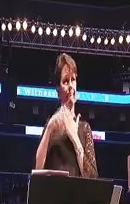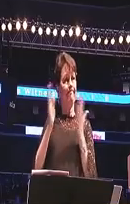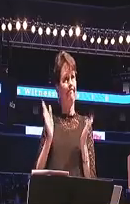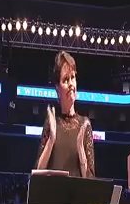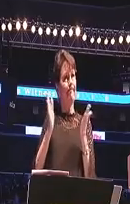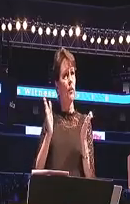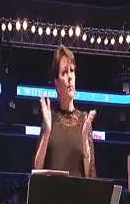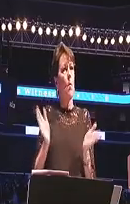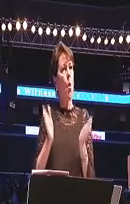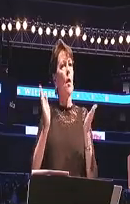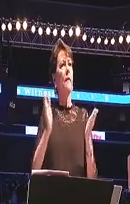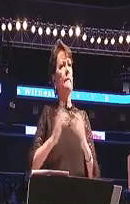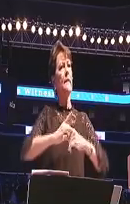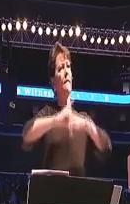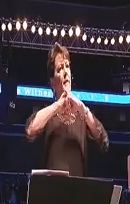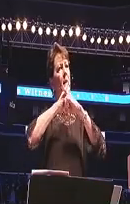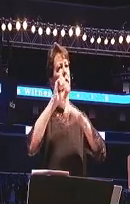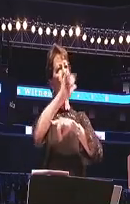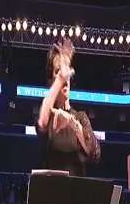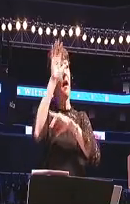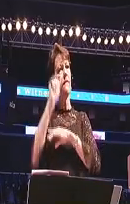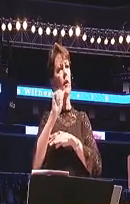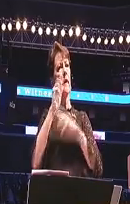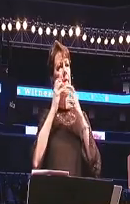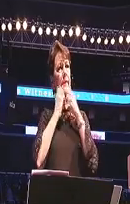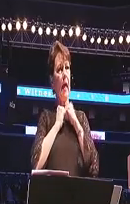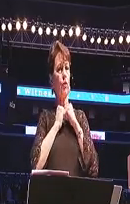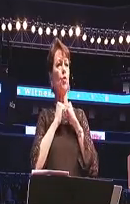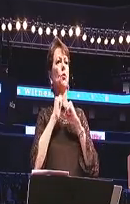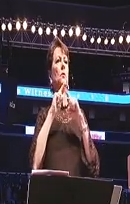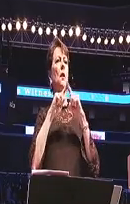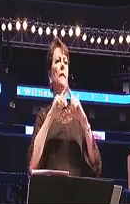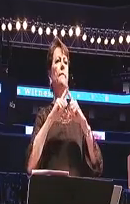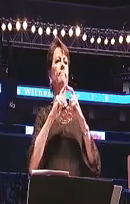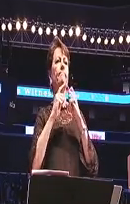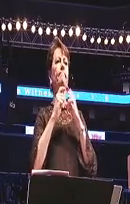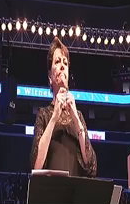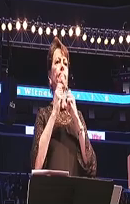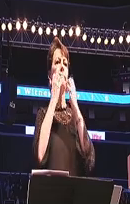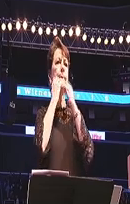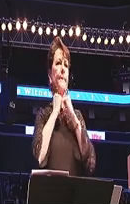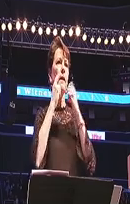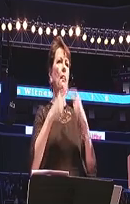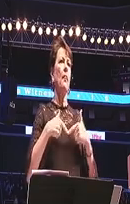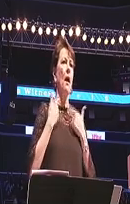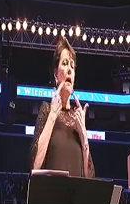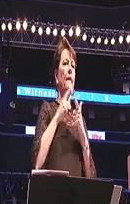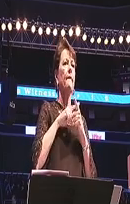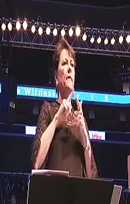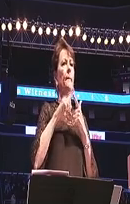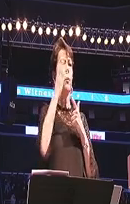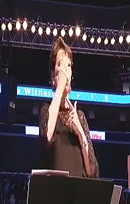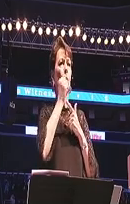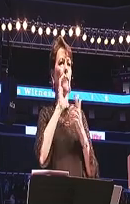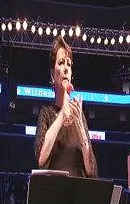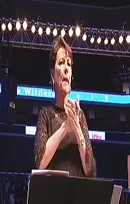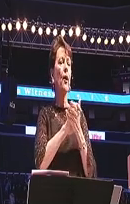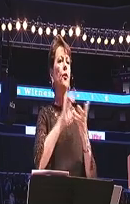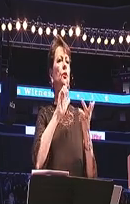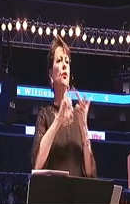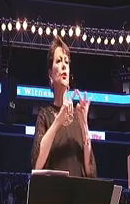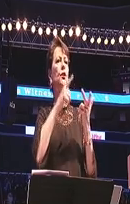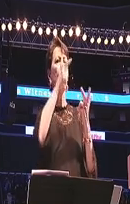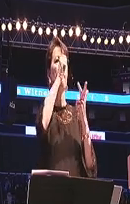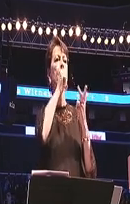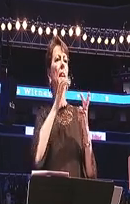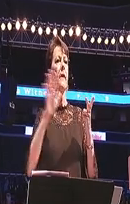the defense of African values of the sanctity of life, we like that, the beauty of marriage, the blessing of motherhood, and